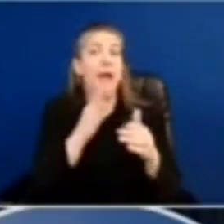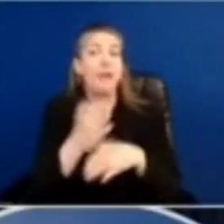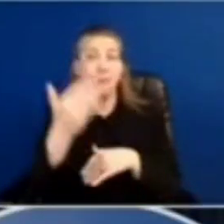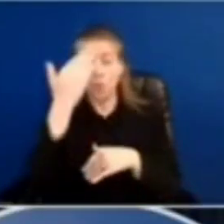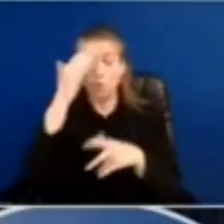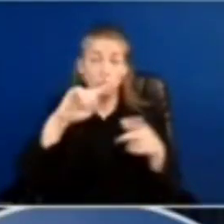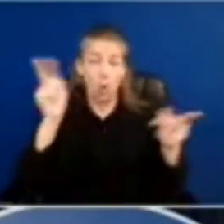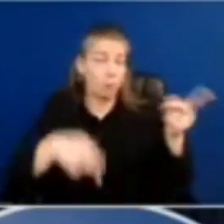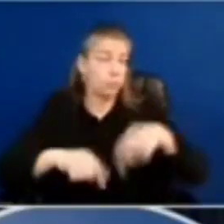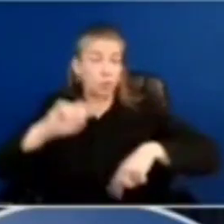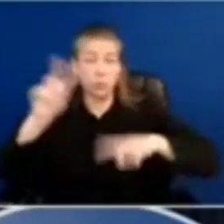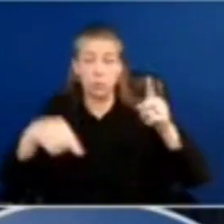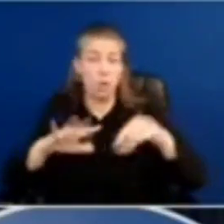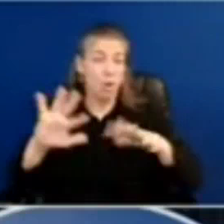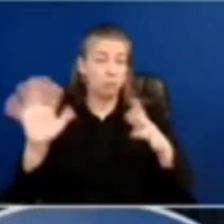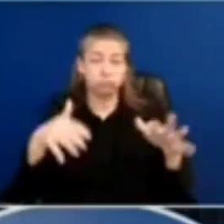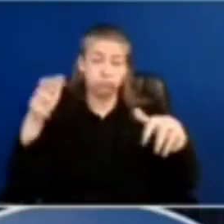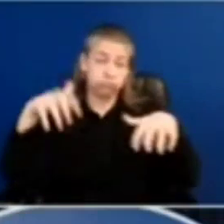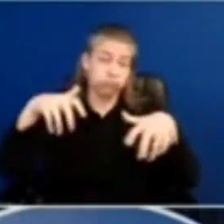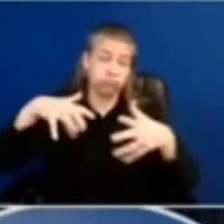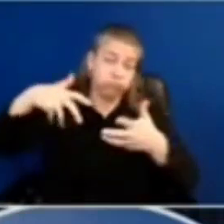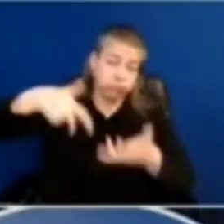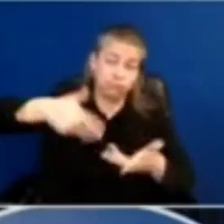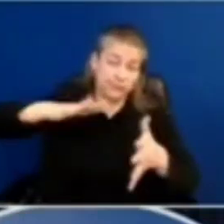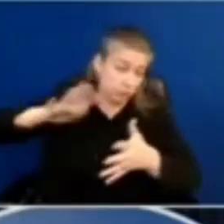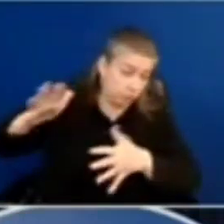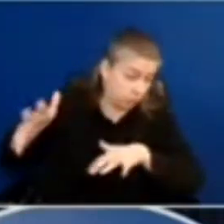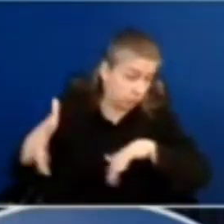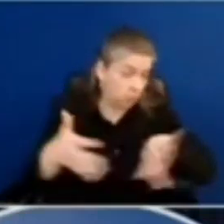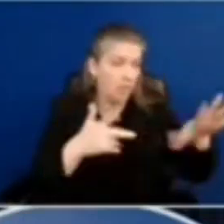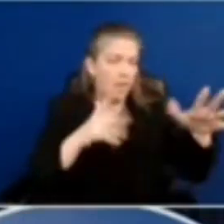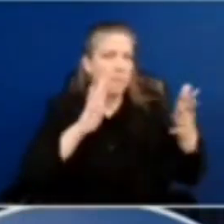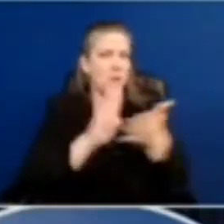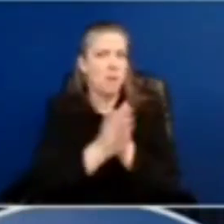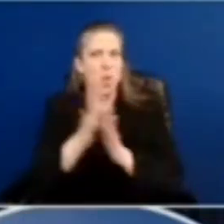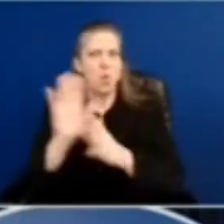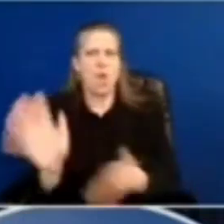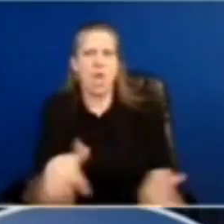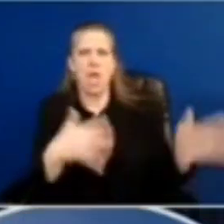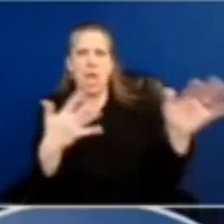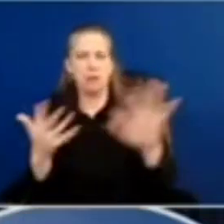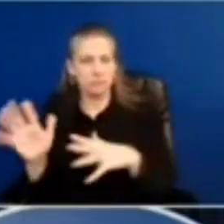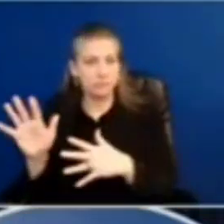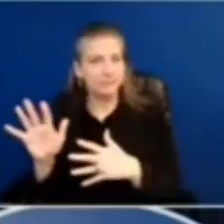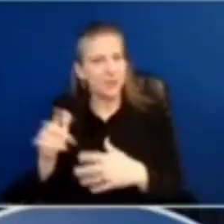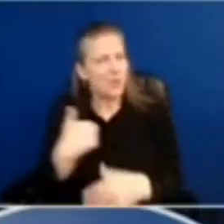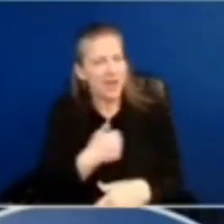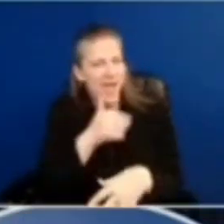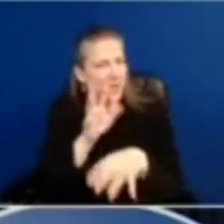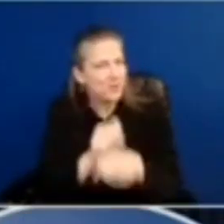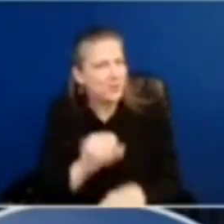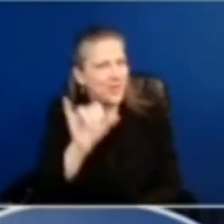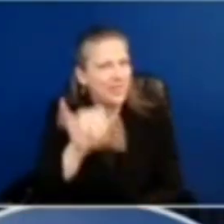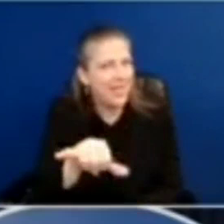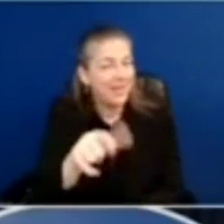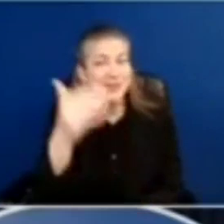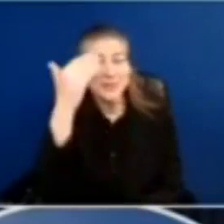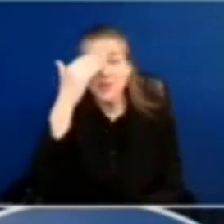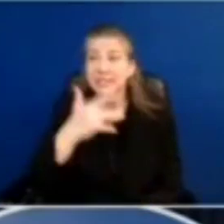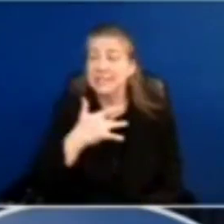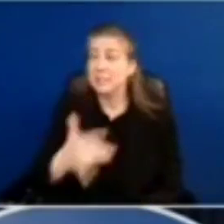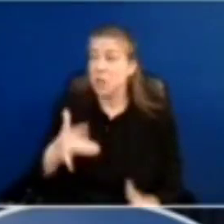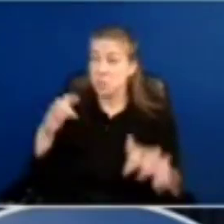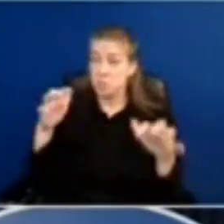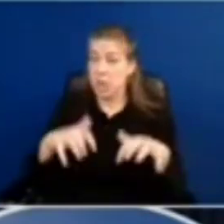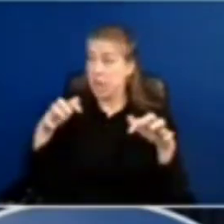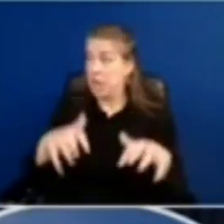through. And that's something that we are not quite used to. So I don't want people to have confidence that once the thunder stops and once the rain stops,